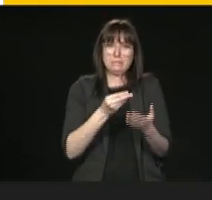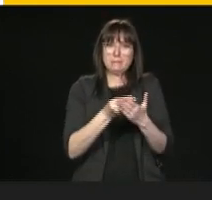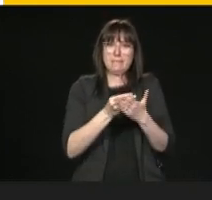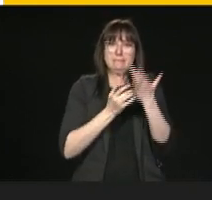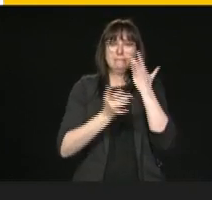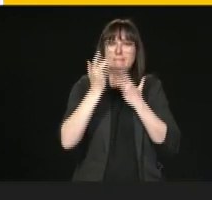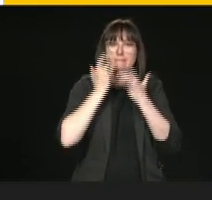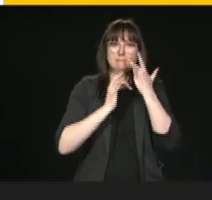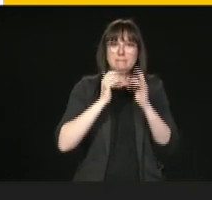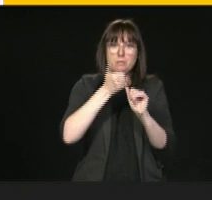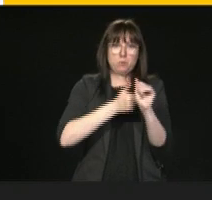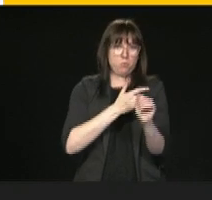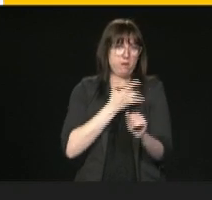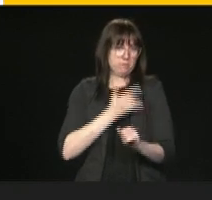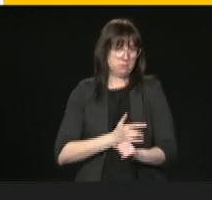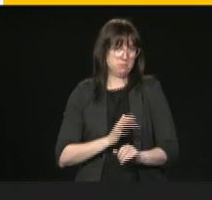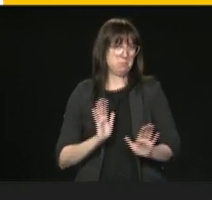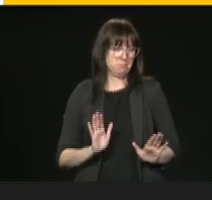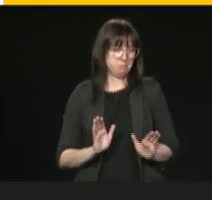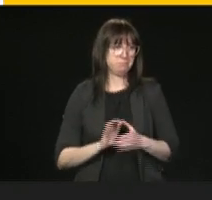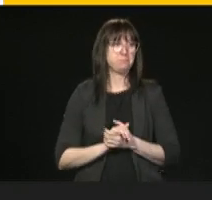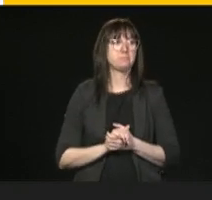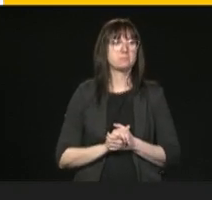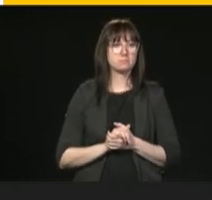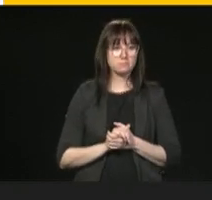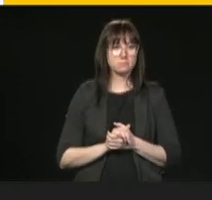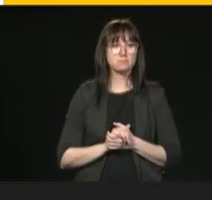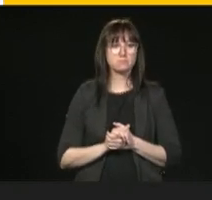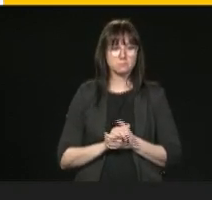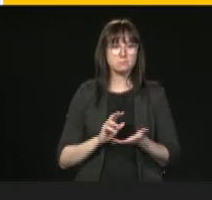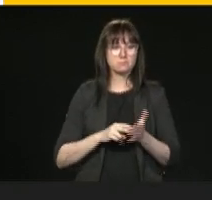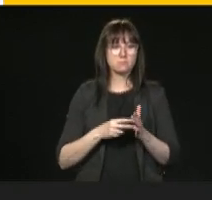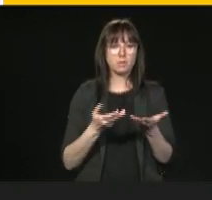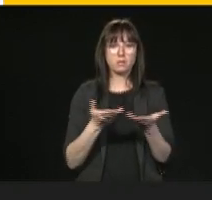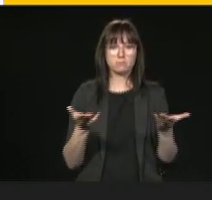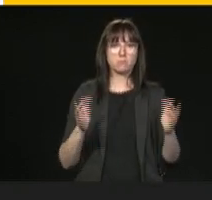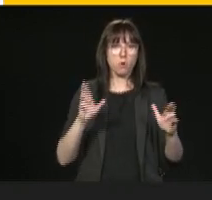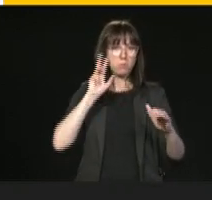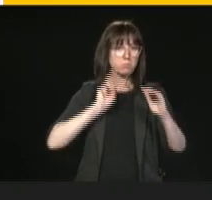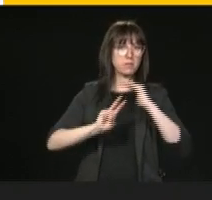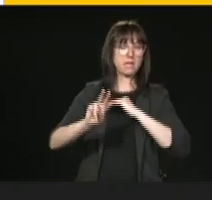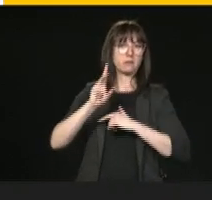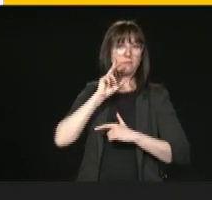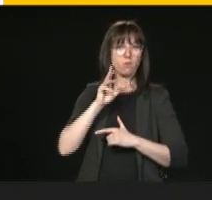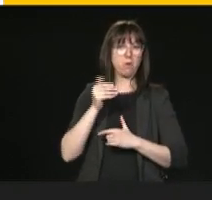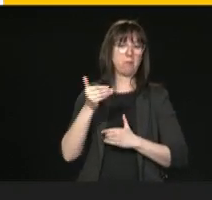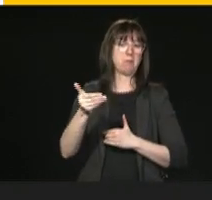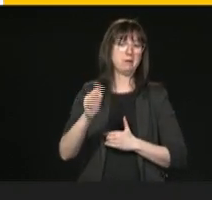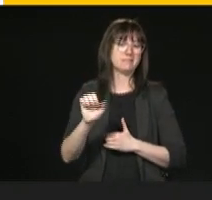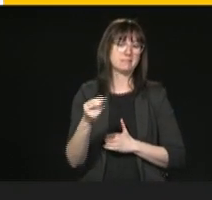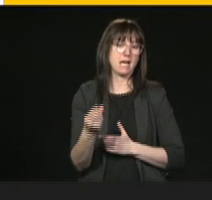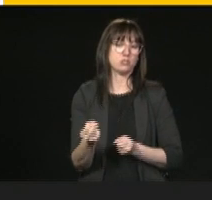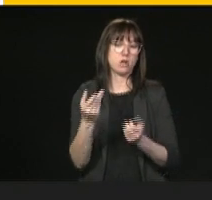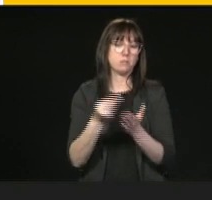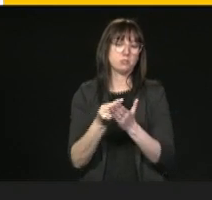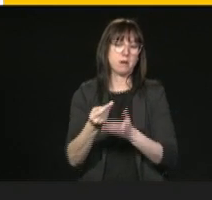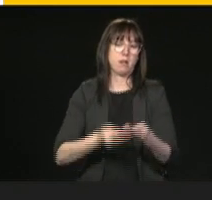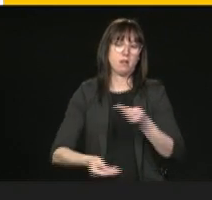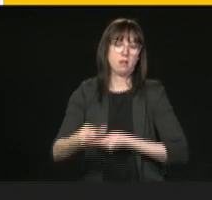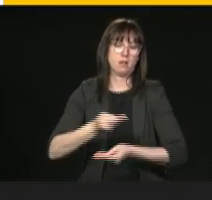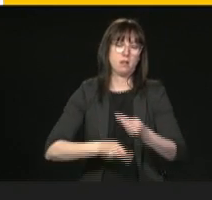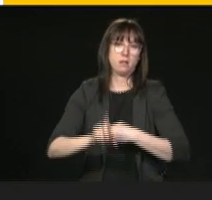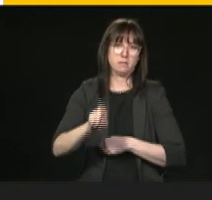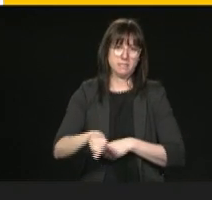and at least give them predictability for their near-term cash flows. I mean, at this stage, we're focusing on